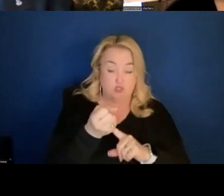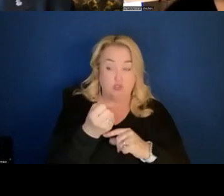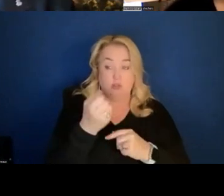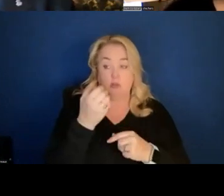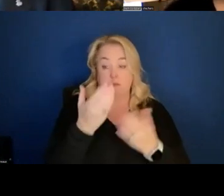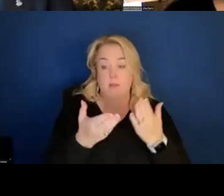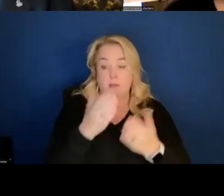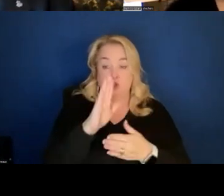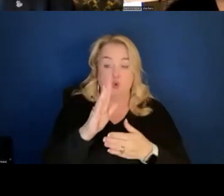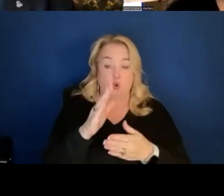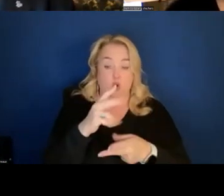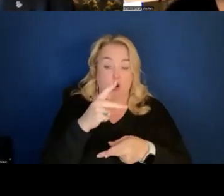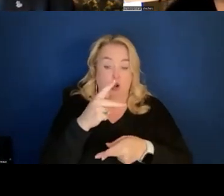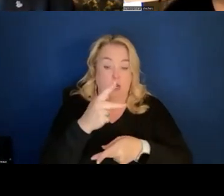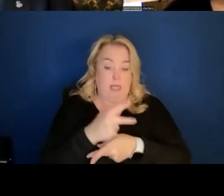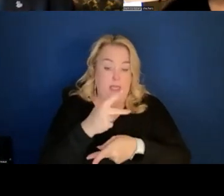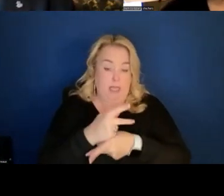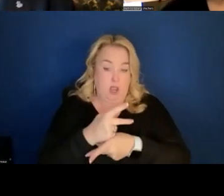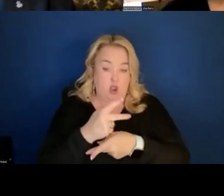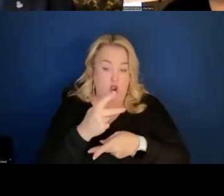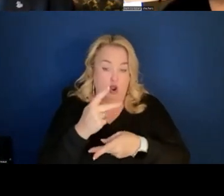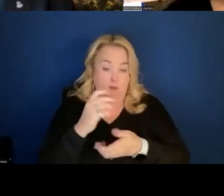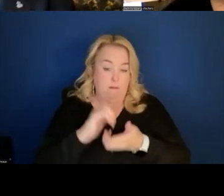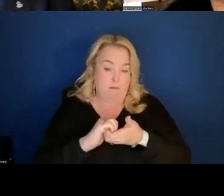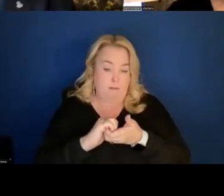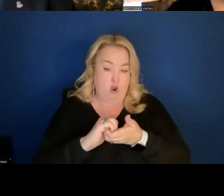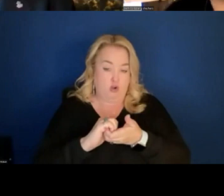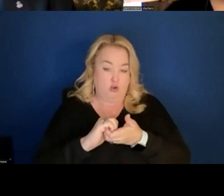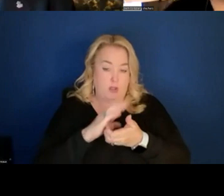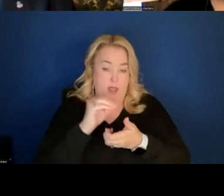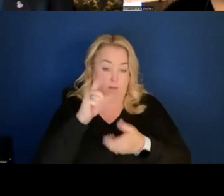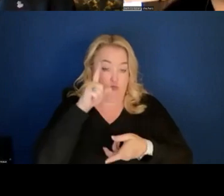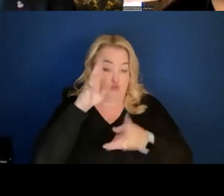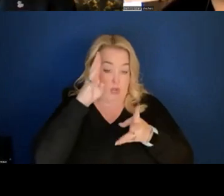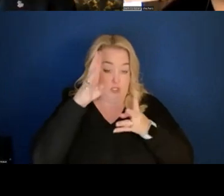your care partner, and brainstorm together.